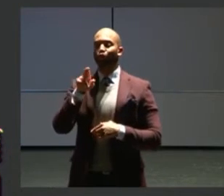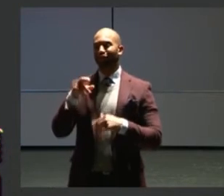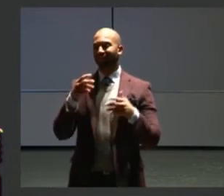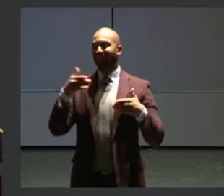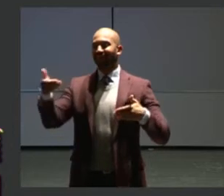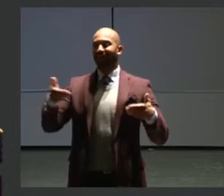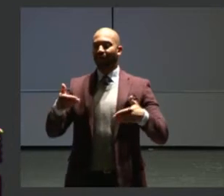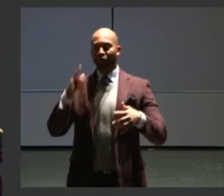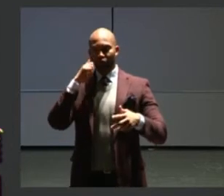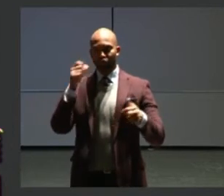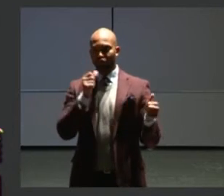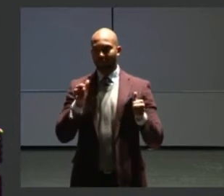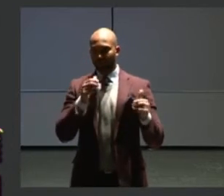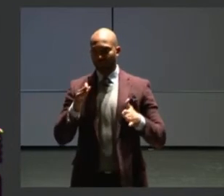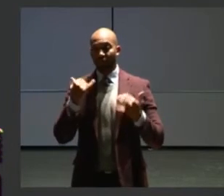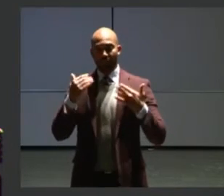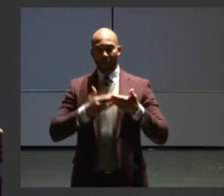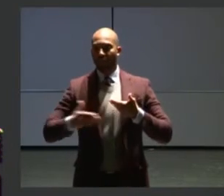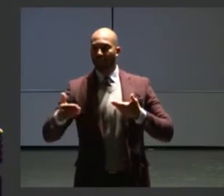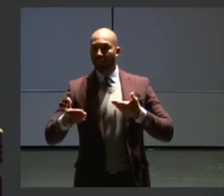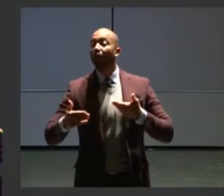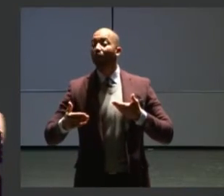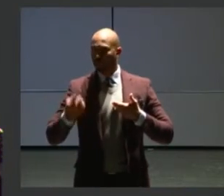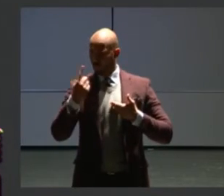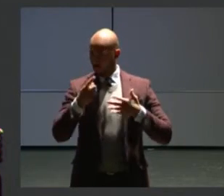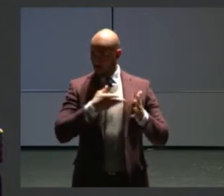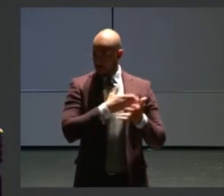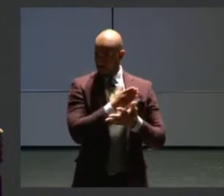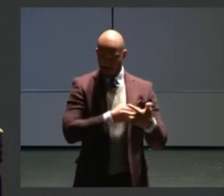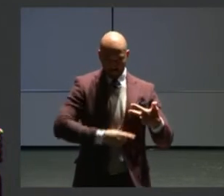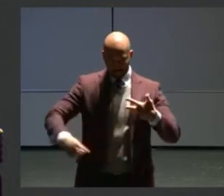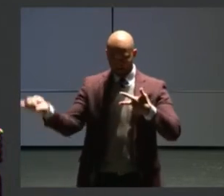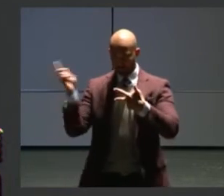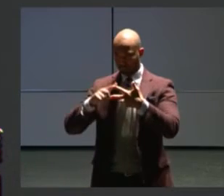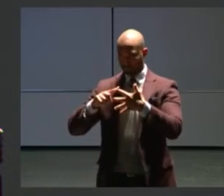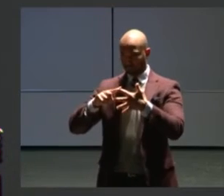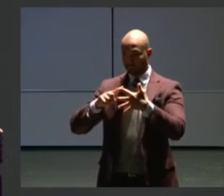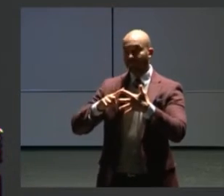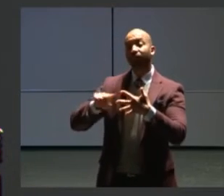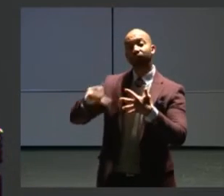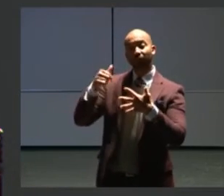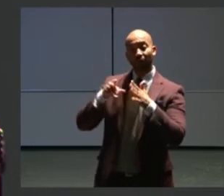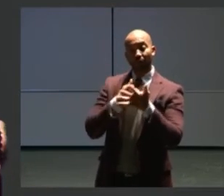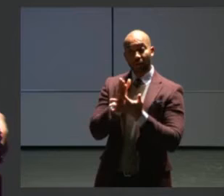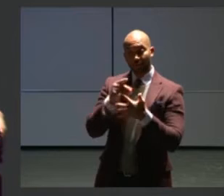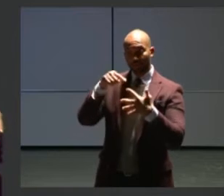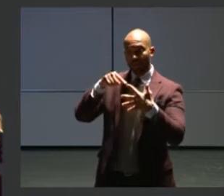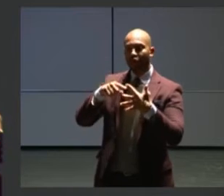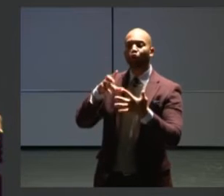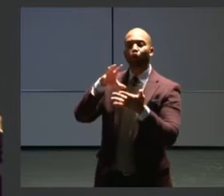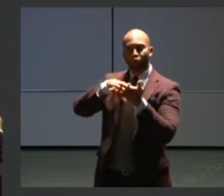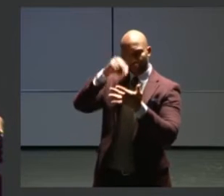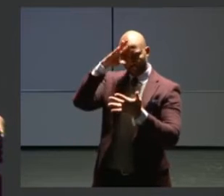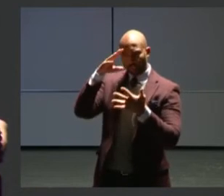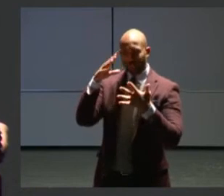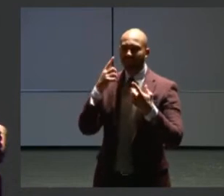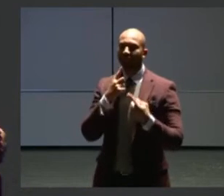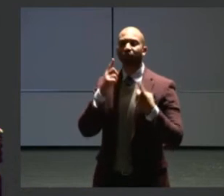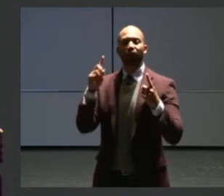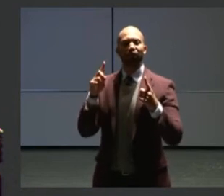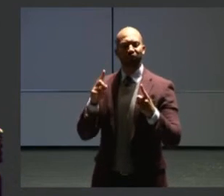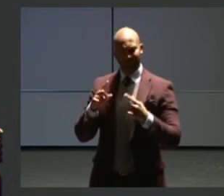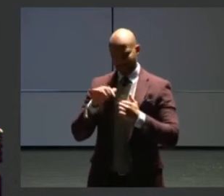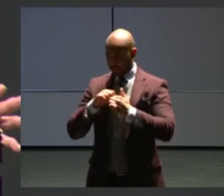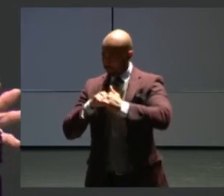look forward. So that's one essential element. A second one is student success. How foundational